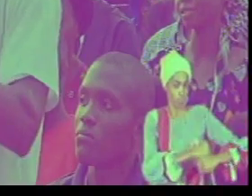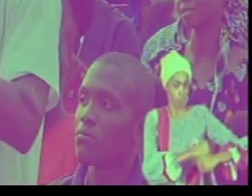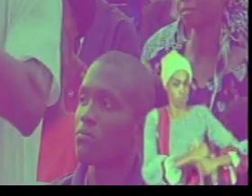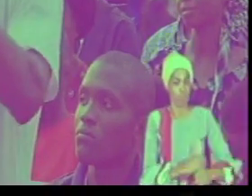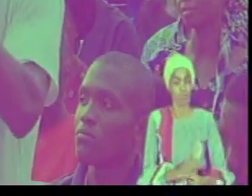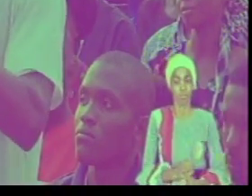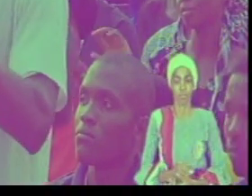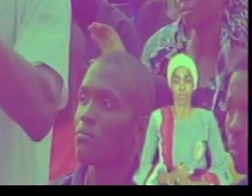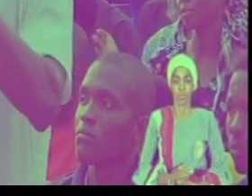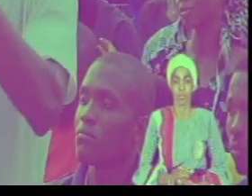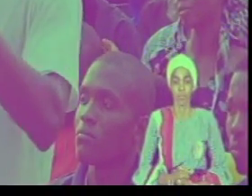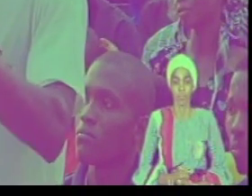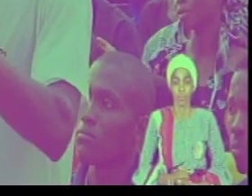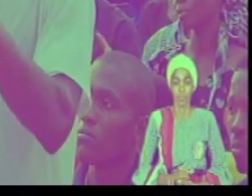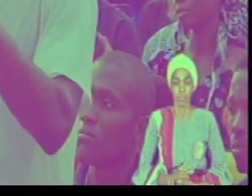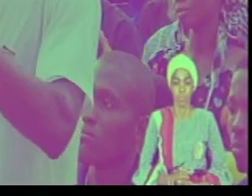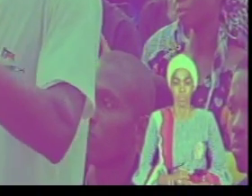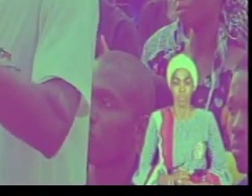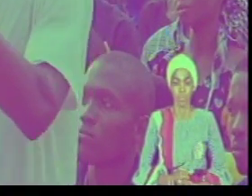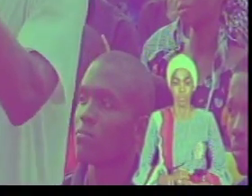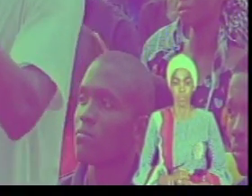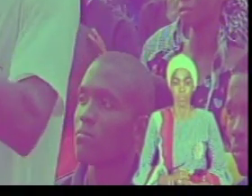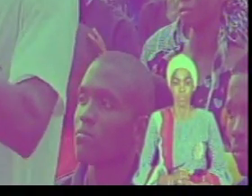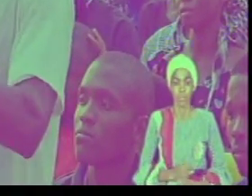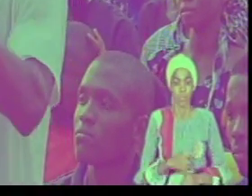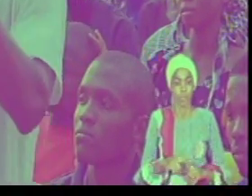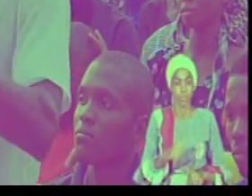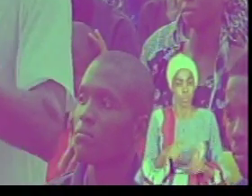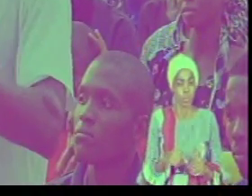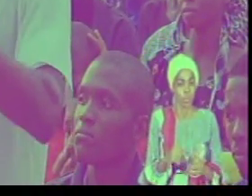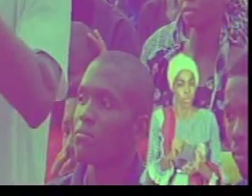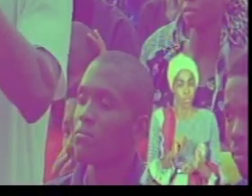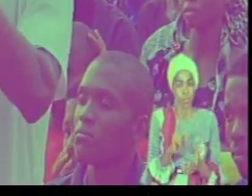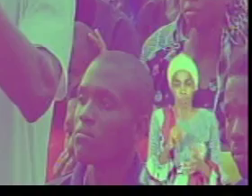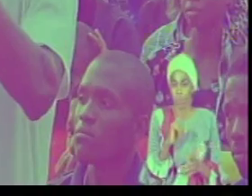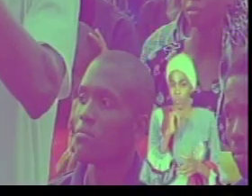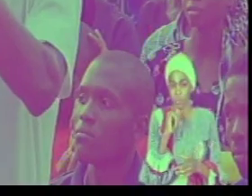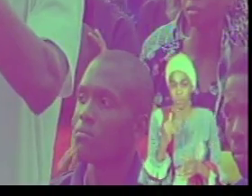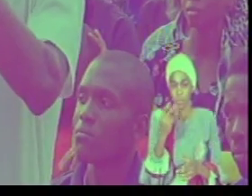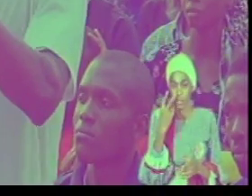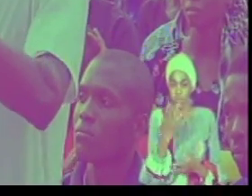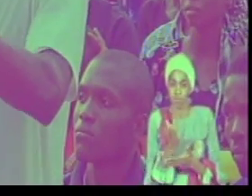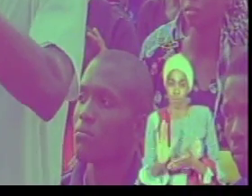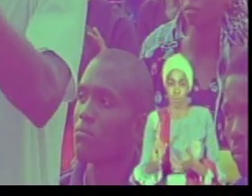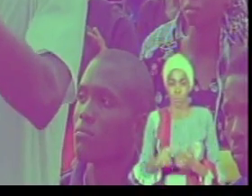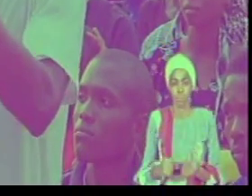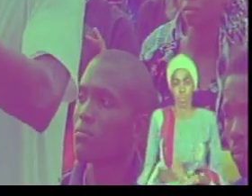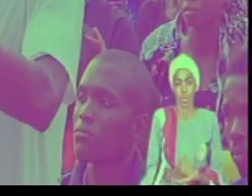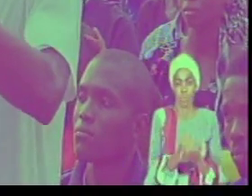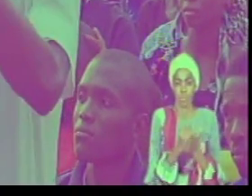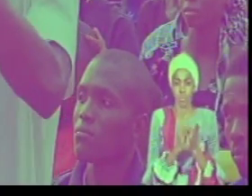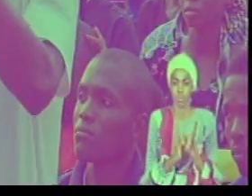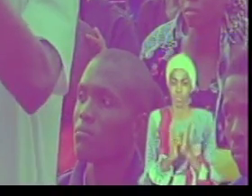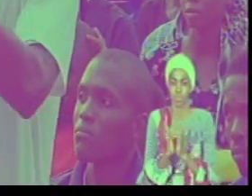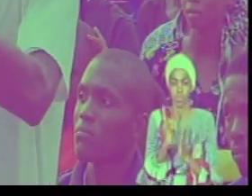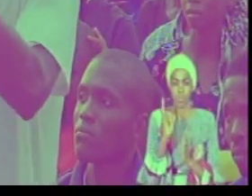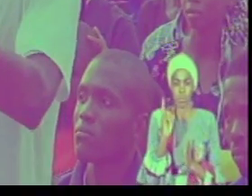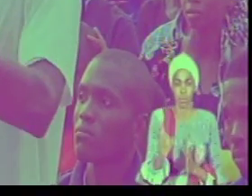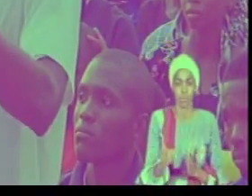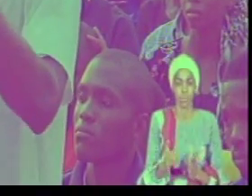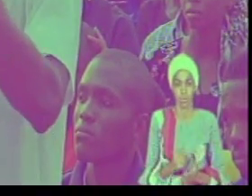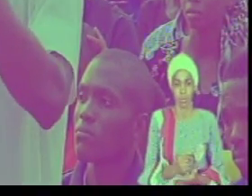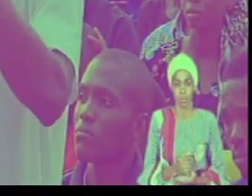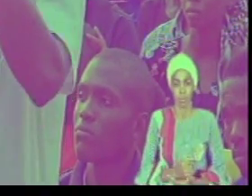state has not come to take place in the life of a young man or a youth, and that youth is still maintaining that kind of fear of